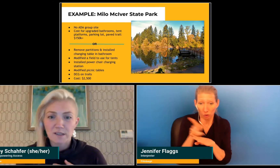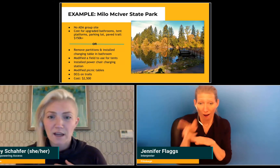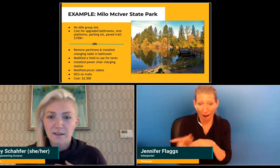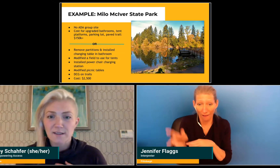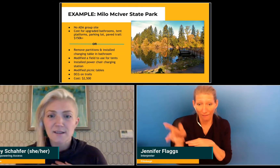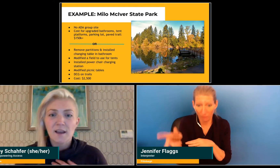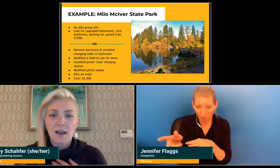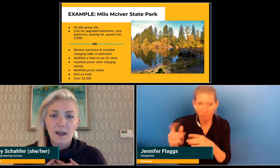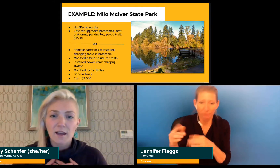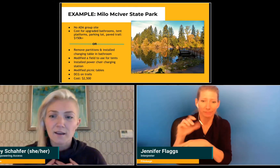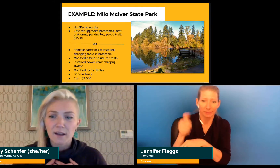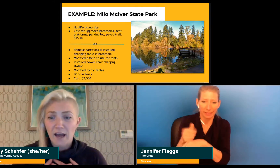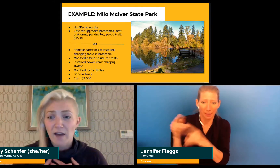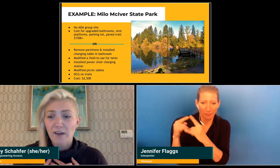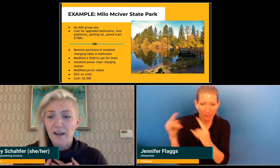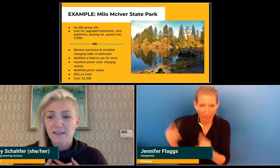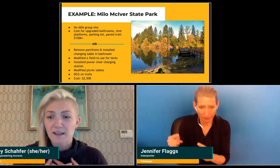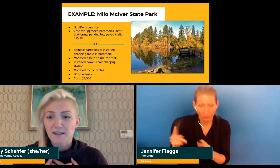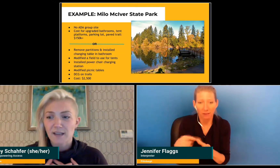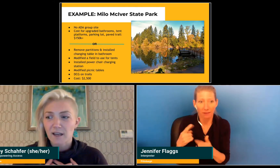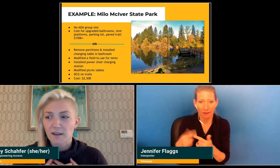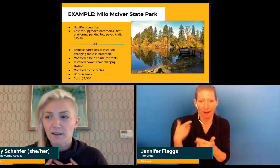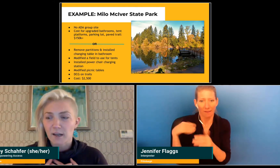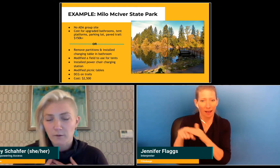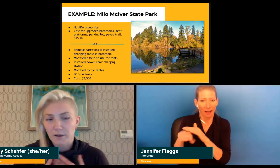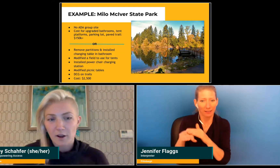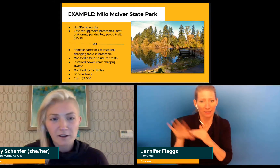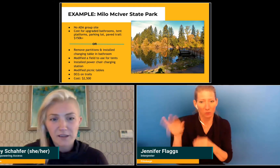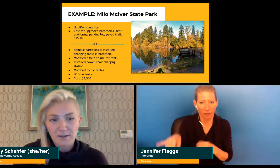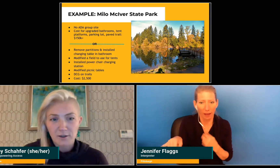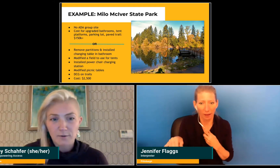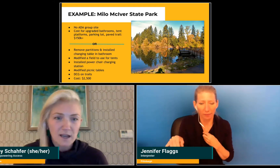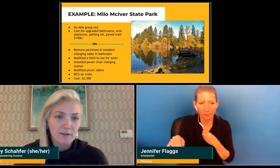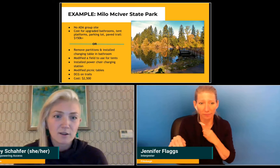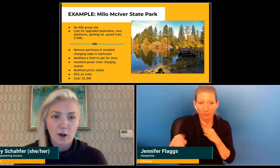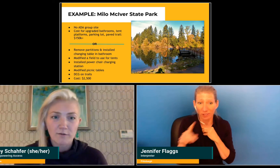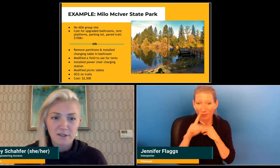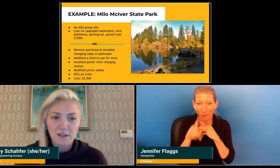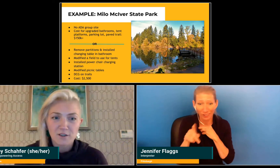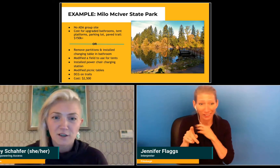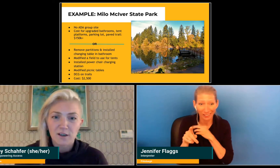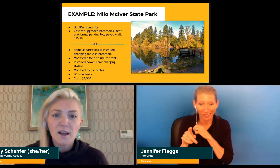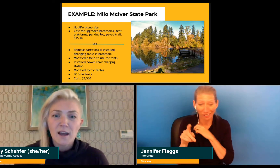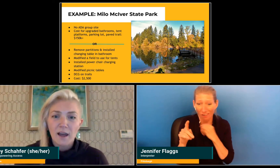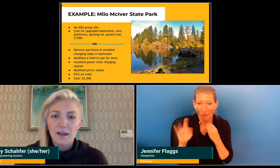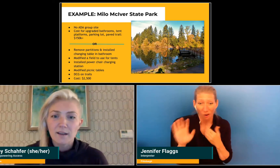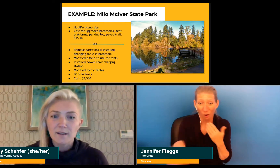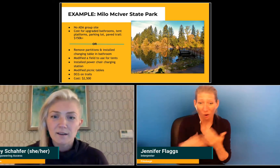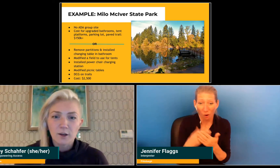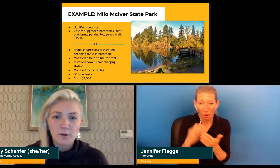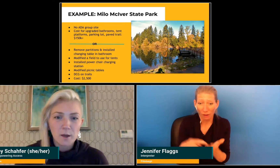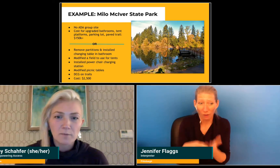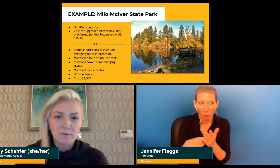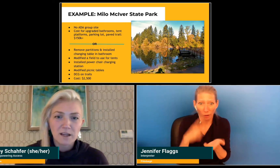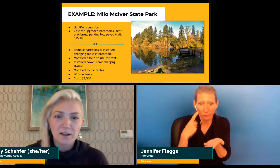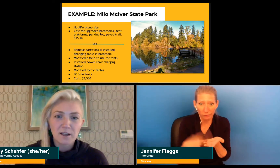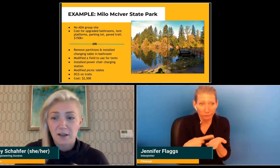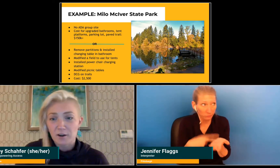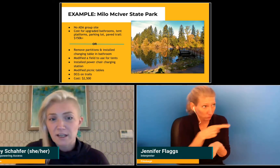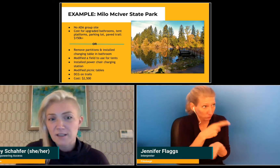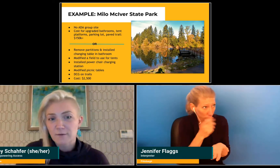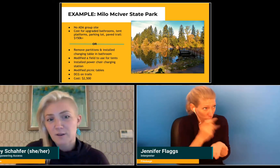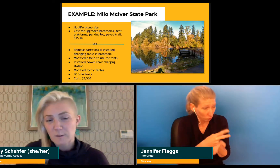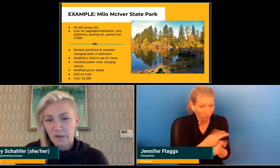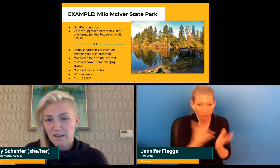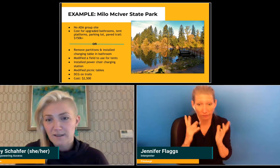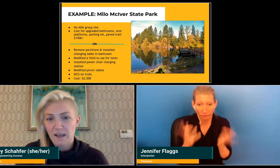set up our tents and have access. And really all of that took was having the conversation and, them telling us